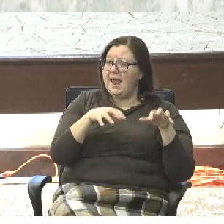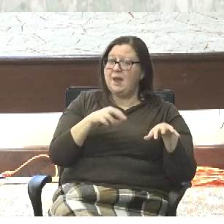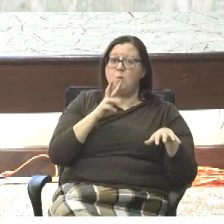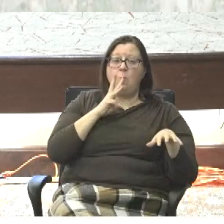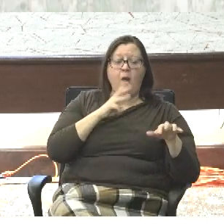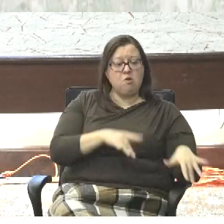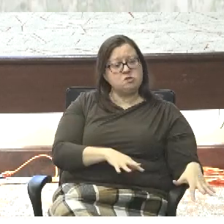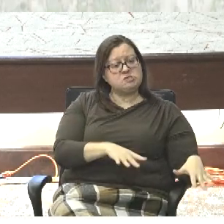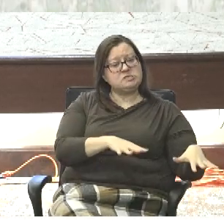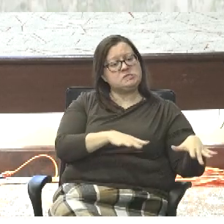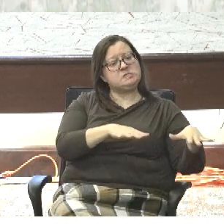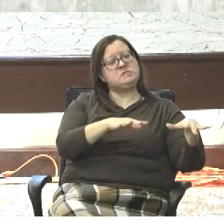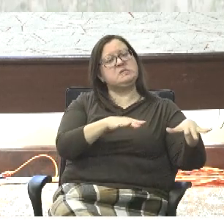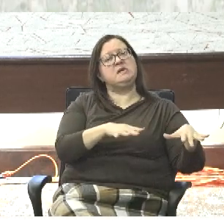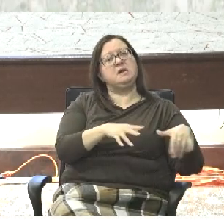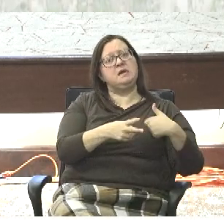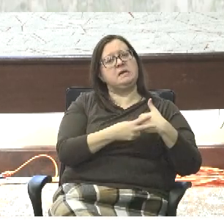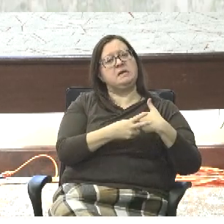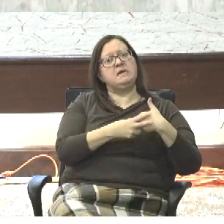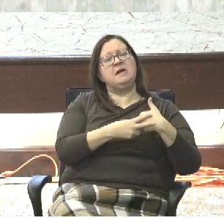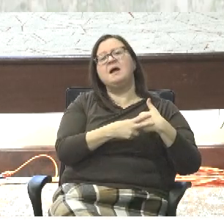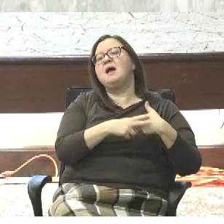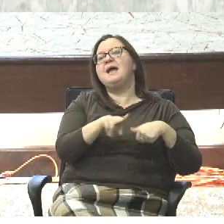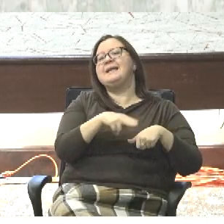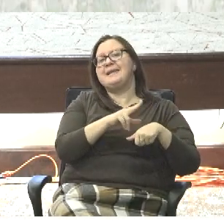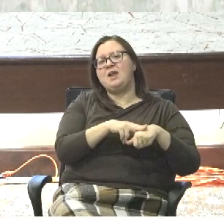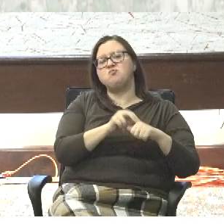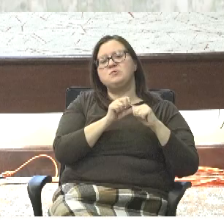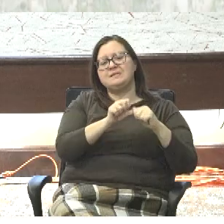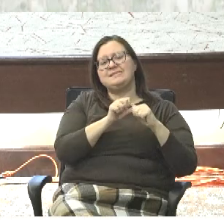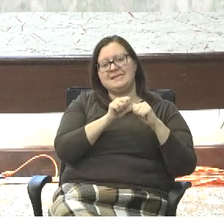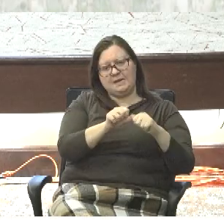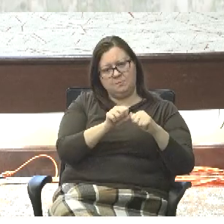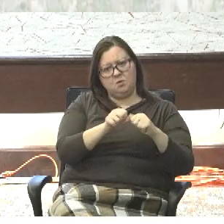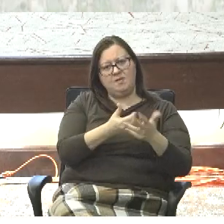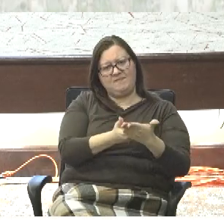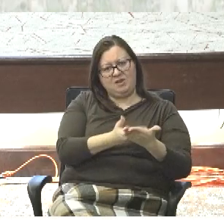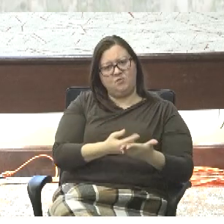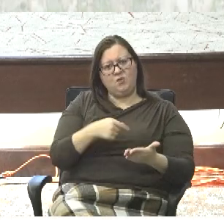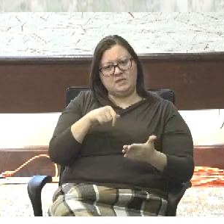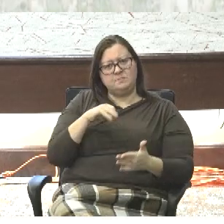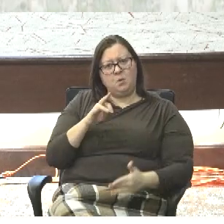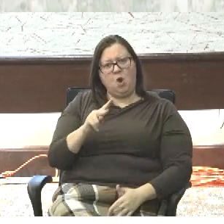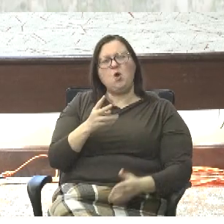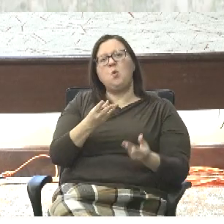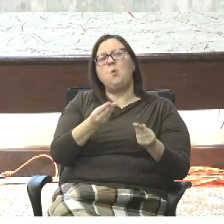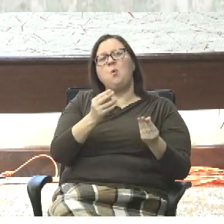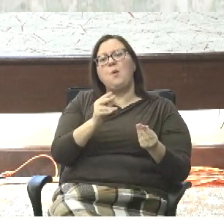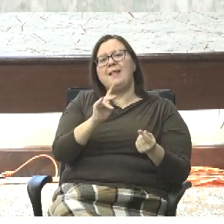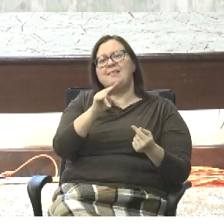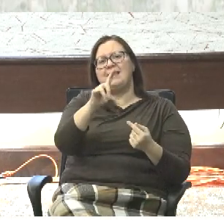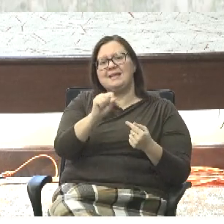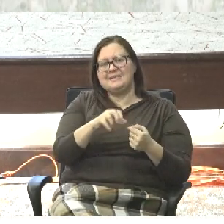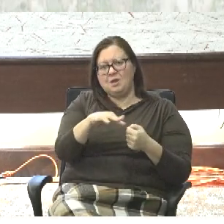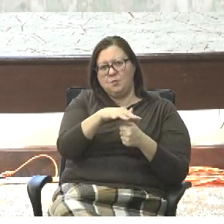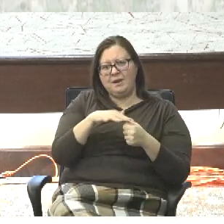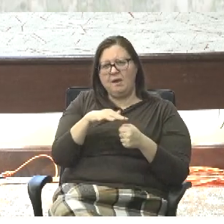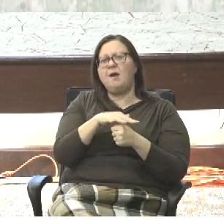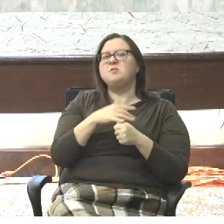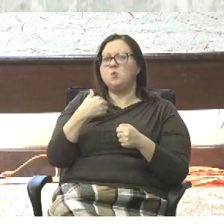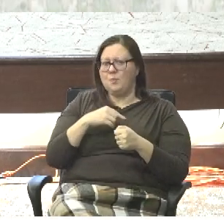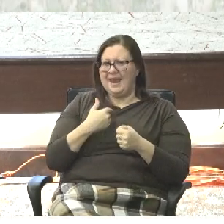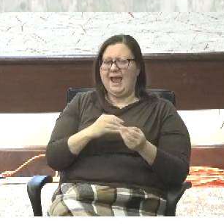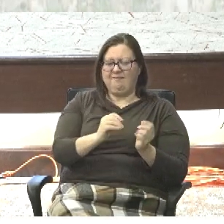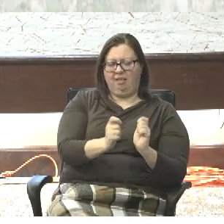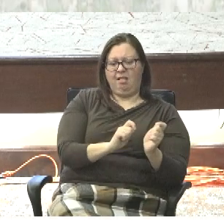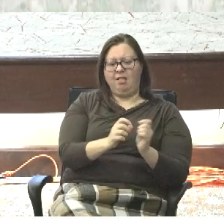water, and really working on that natural sustainability factor of this park, of the wetlands area, a lot of interpretive activities. But you